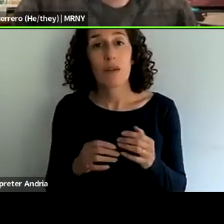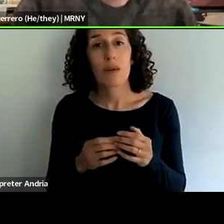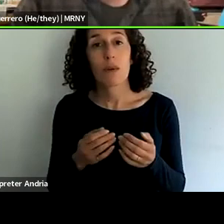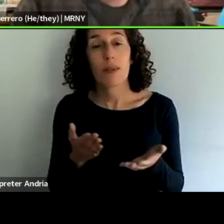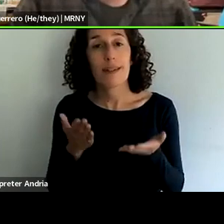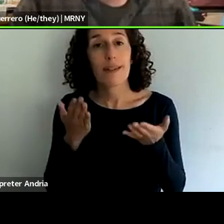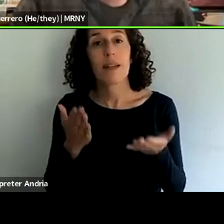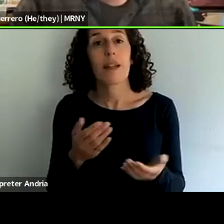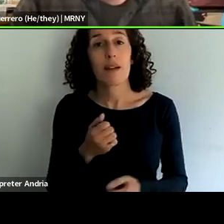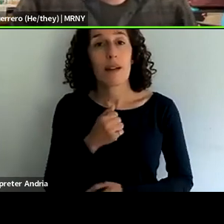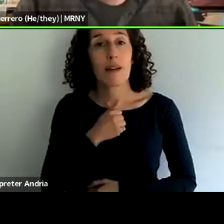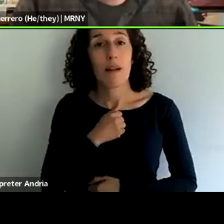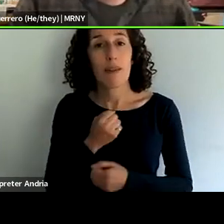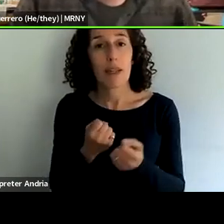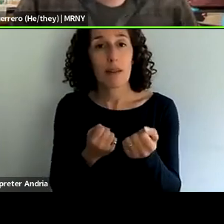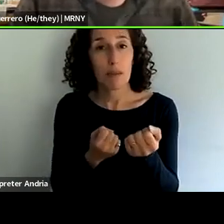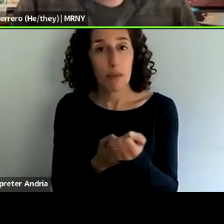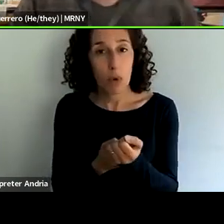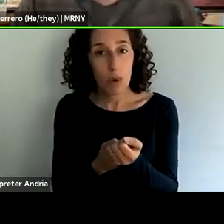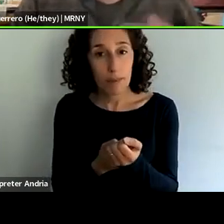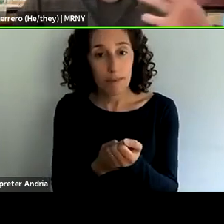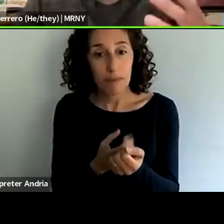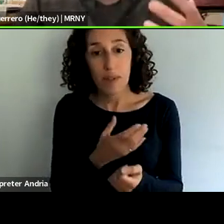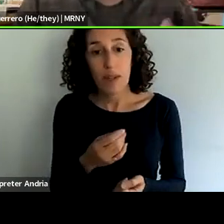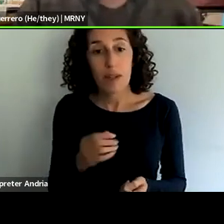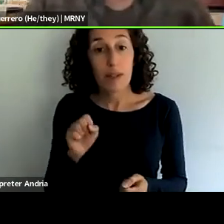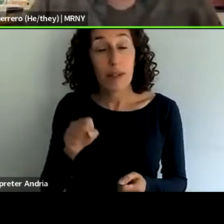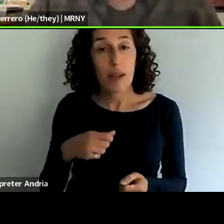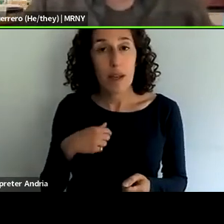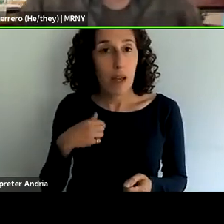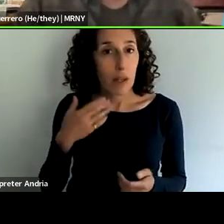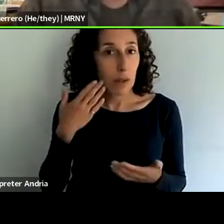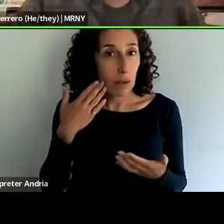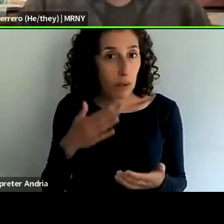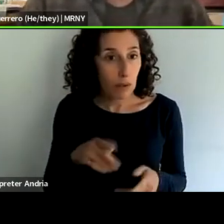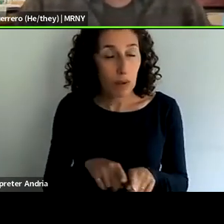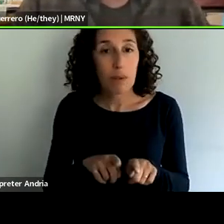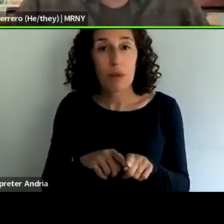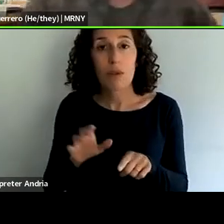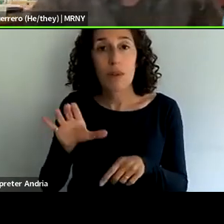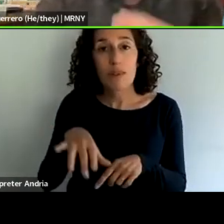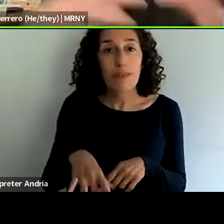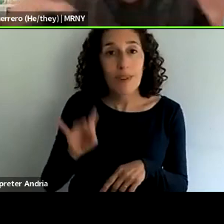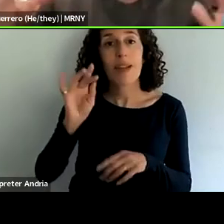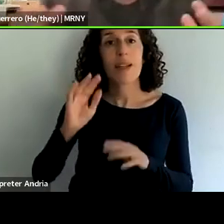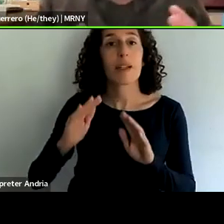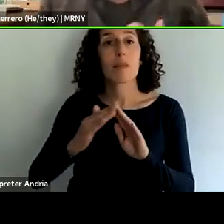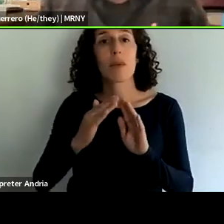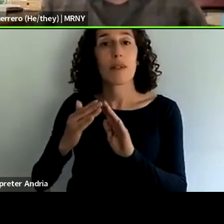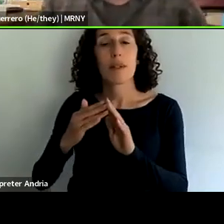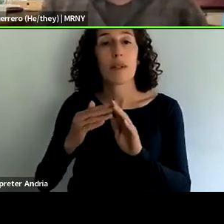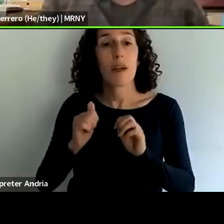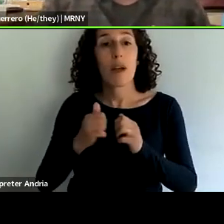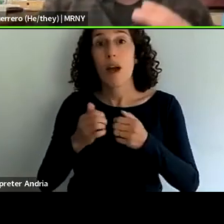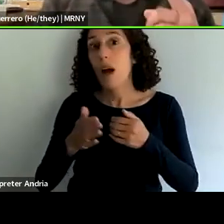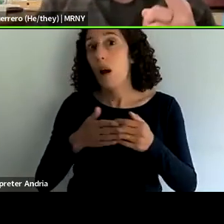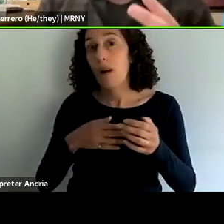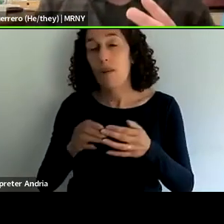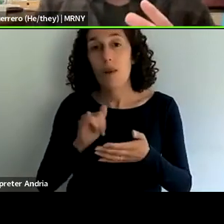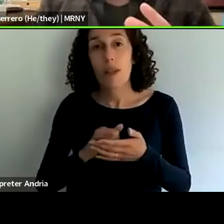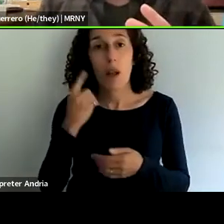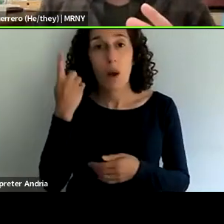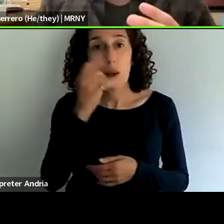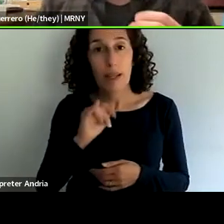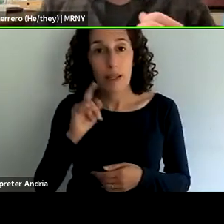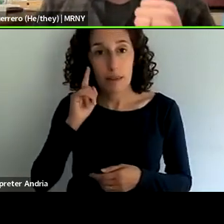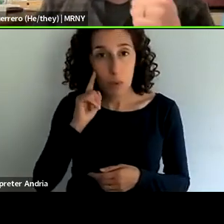support. Yeah, and I don't know, like also finding community and however that community looks like. I will say